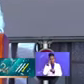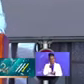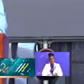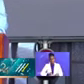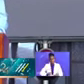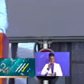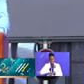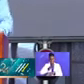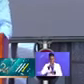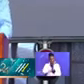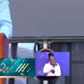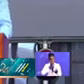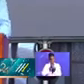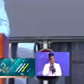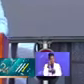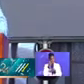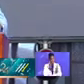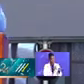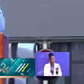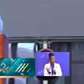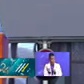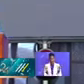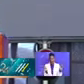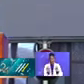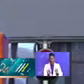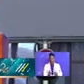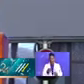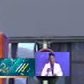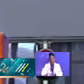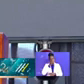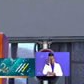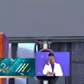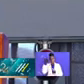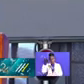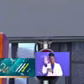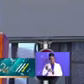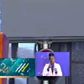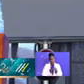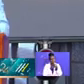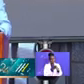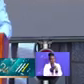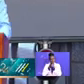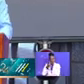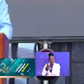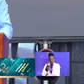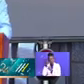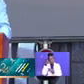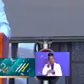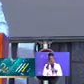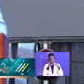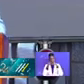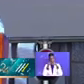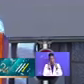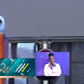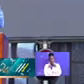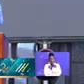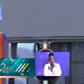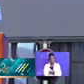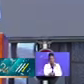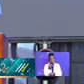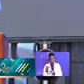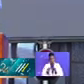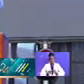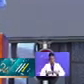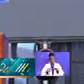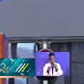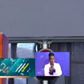kingdom amen we don't take it for granted we we know that God will reward you for your labor of love and and you will